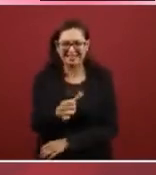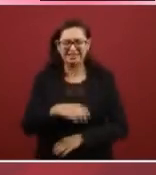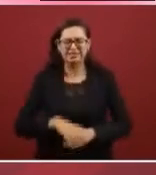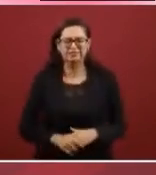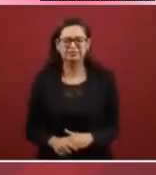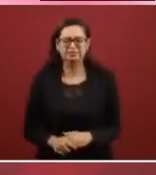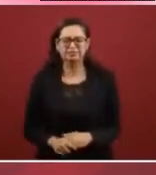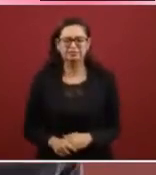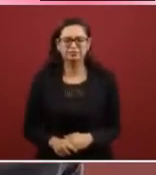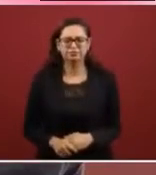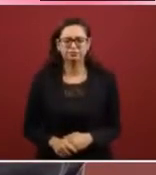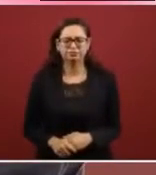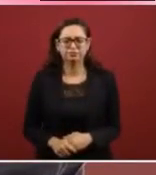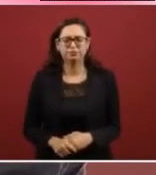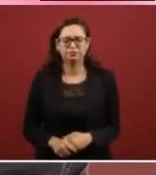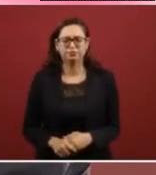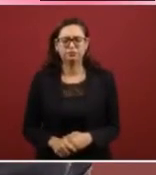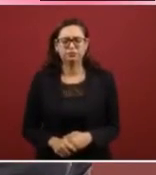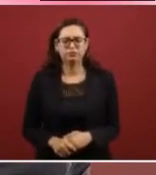y, or no censorship,